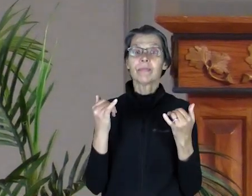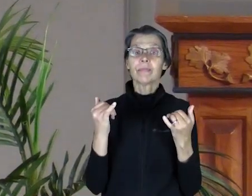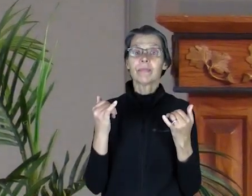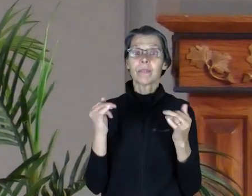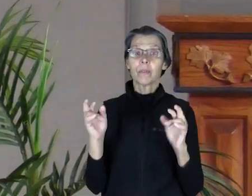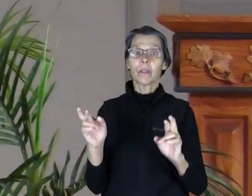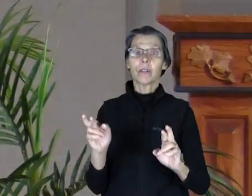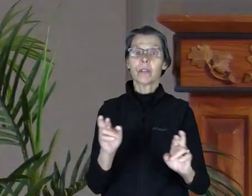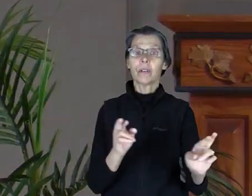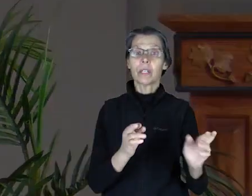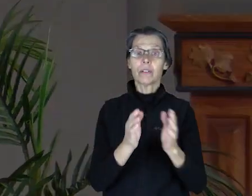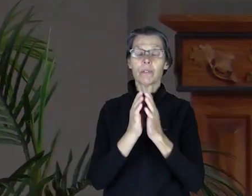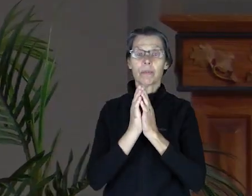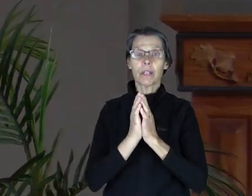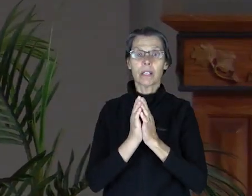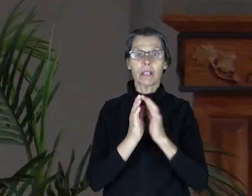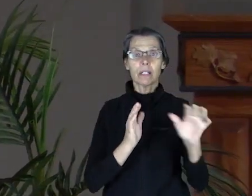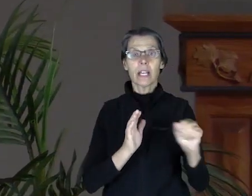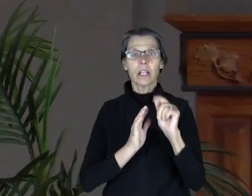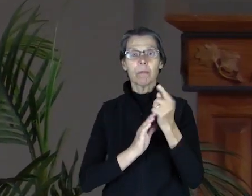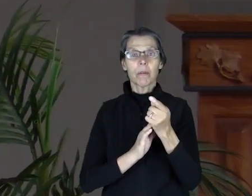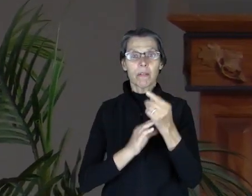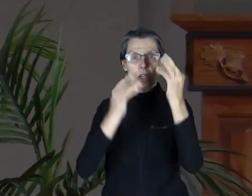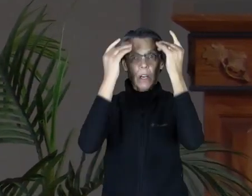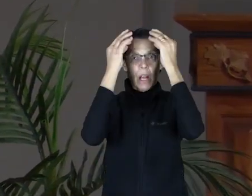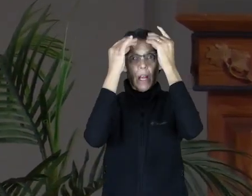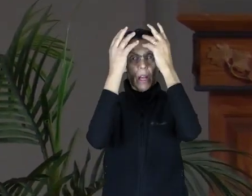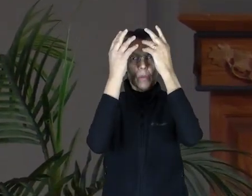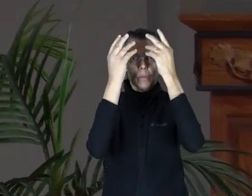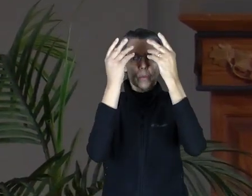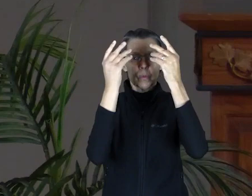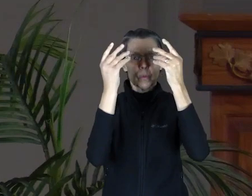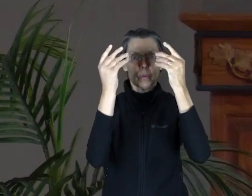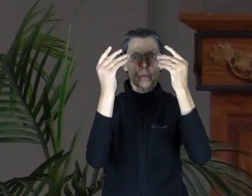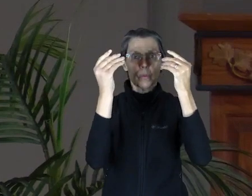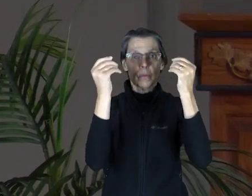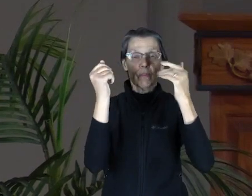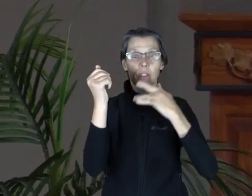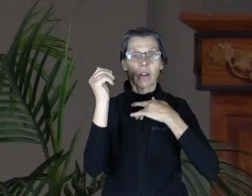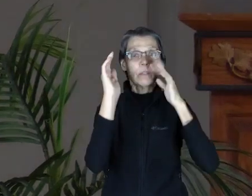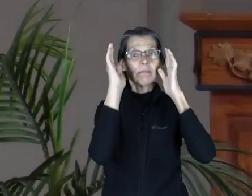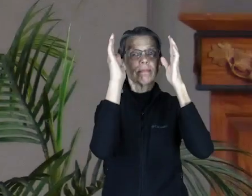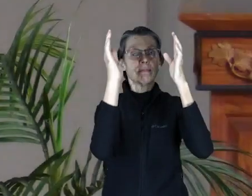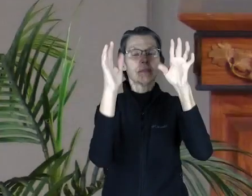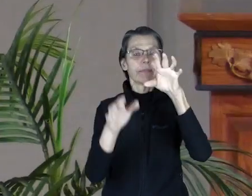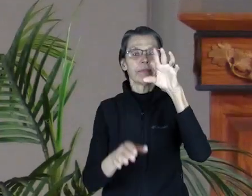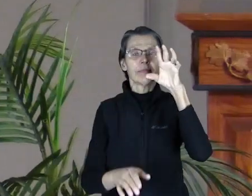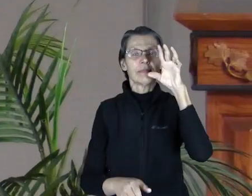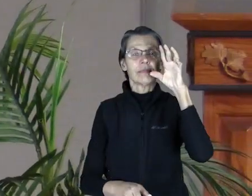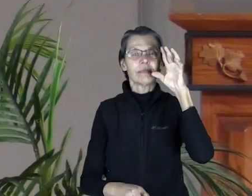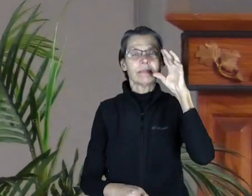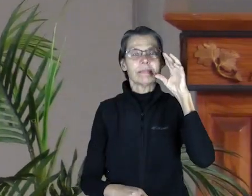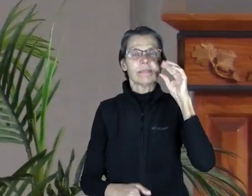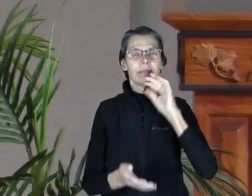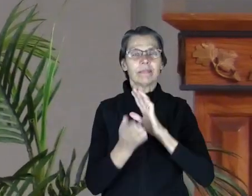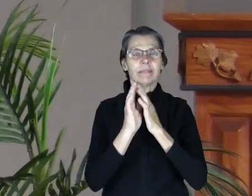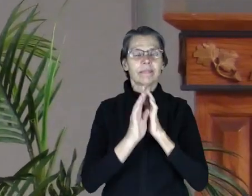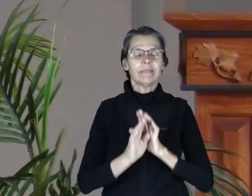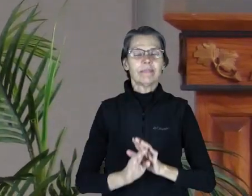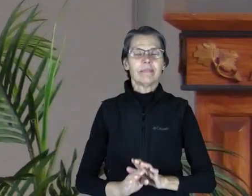I would invite you to take a moment to quiet your minds, to center your hearts, and to breathe in the peace of